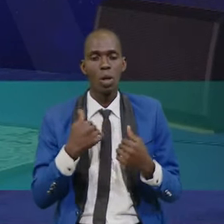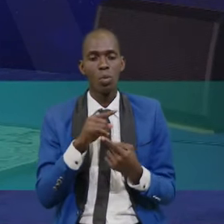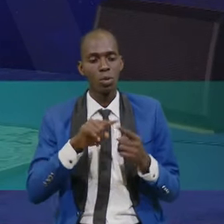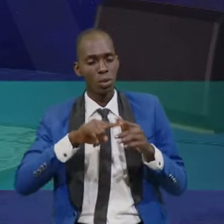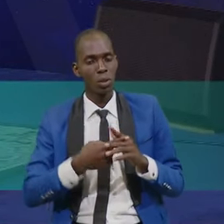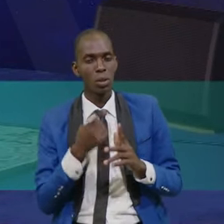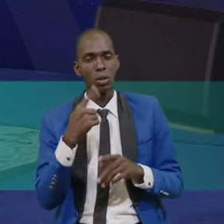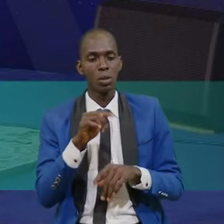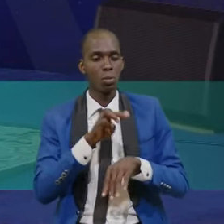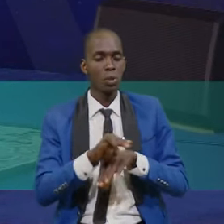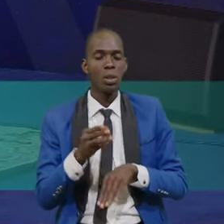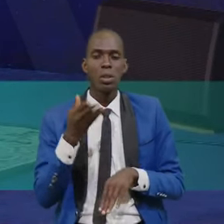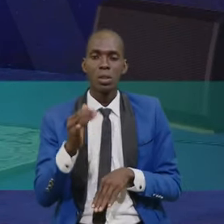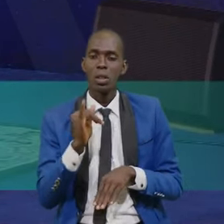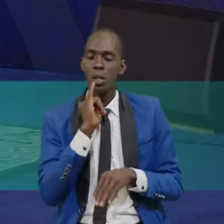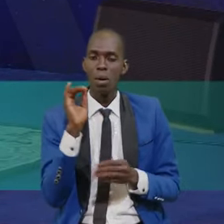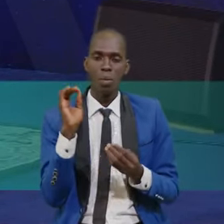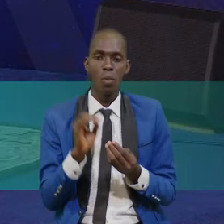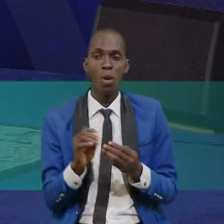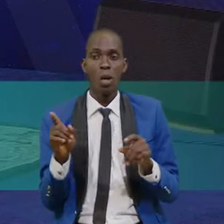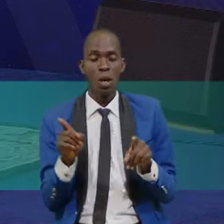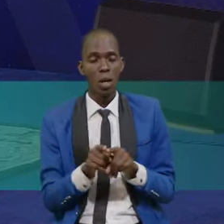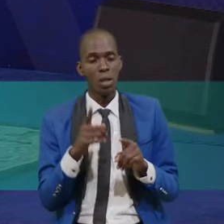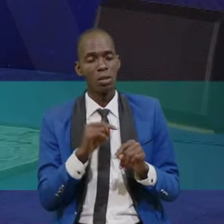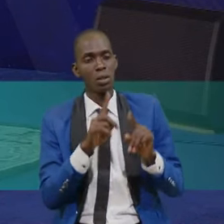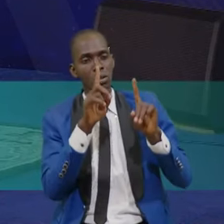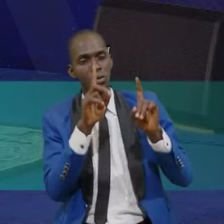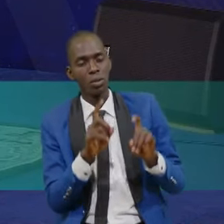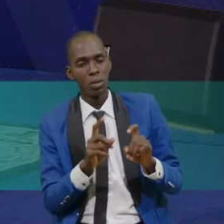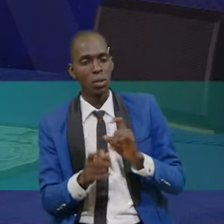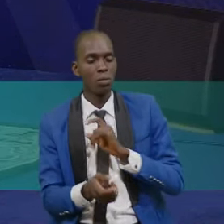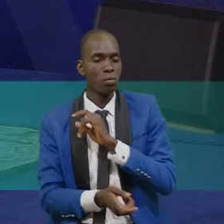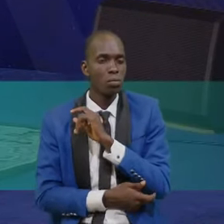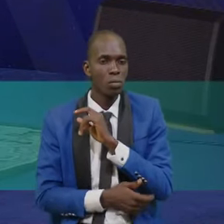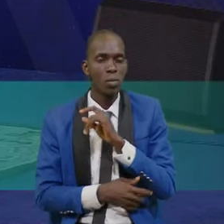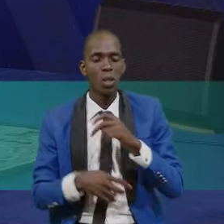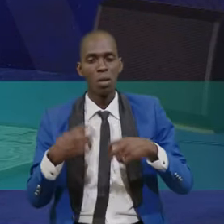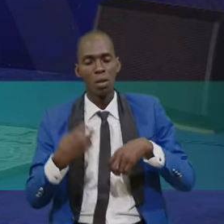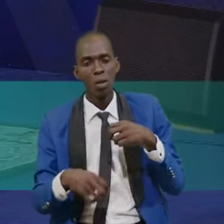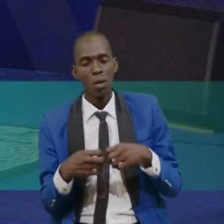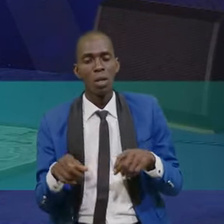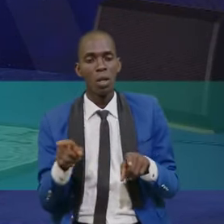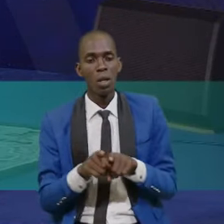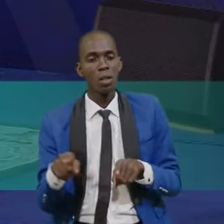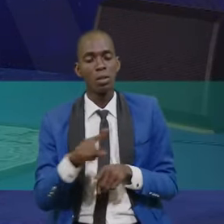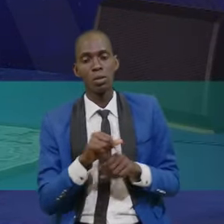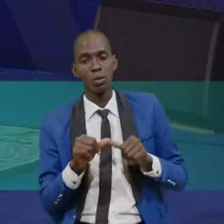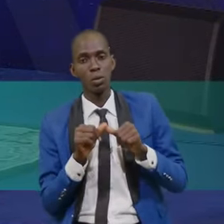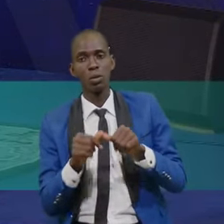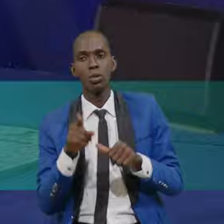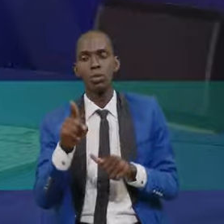more. As the trials and the temptations and the difficulties as they grow higher, you have